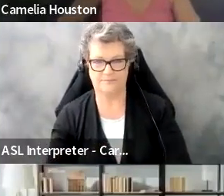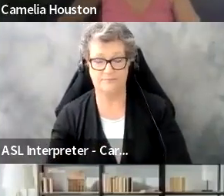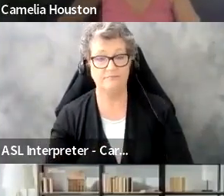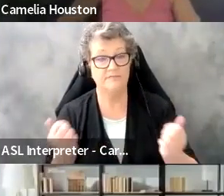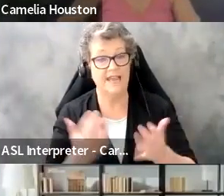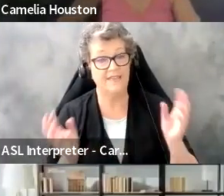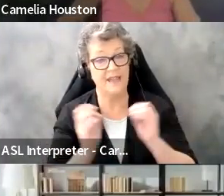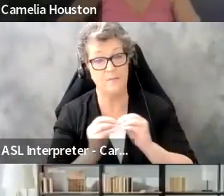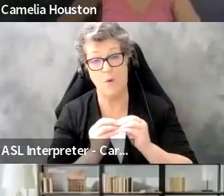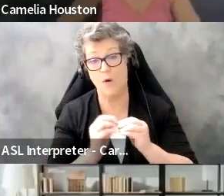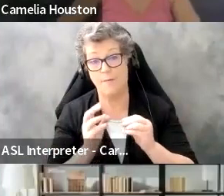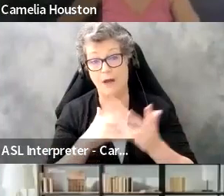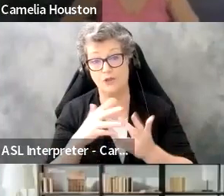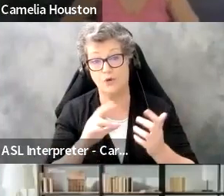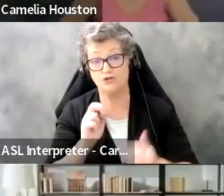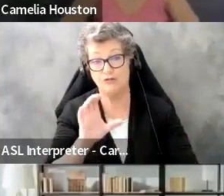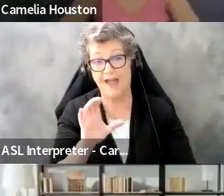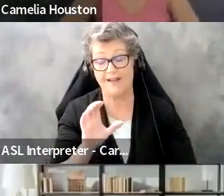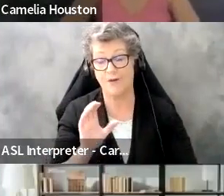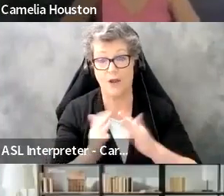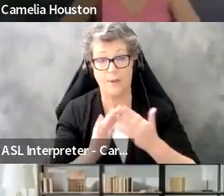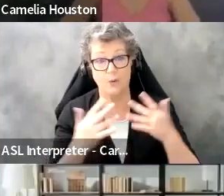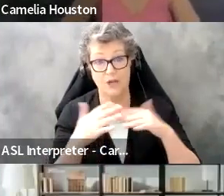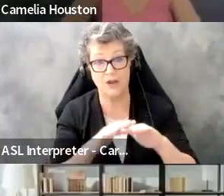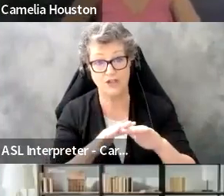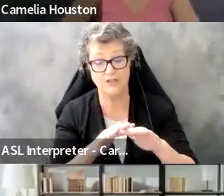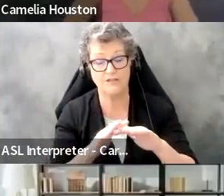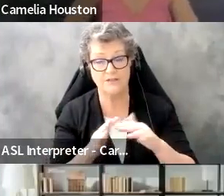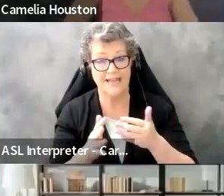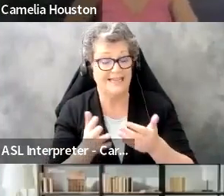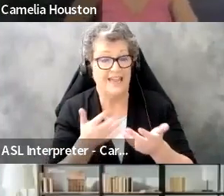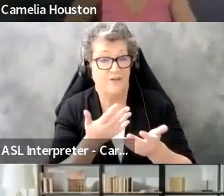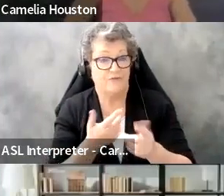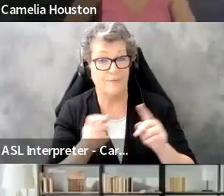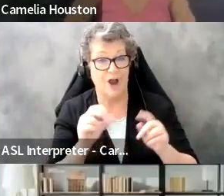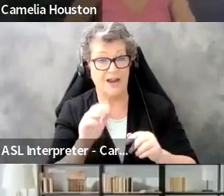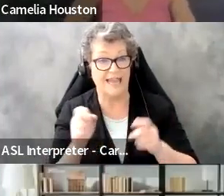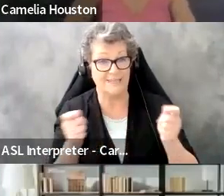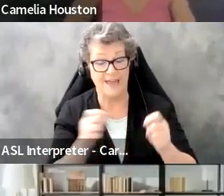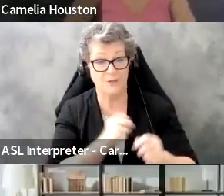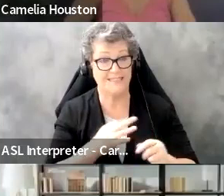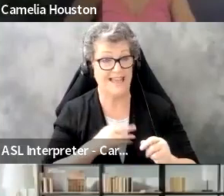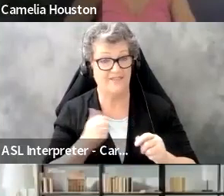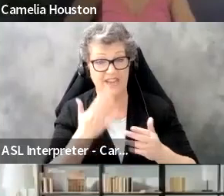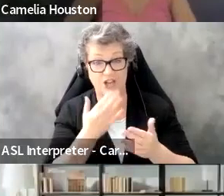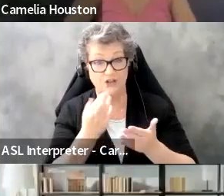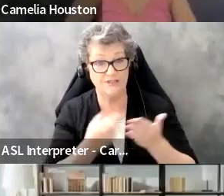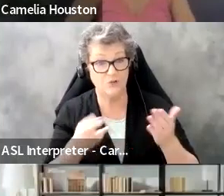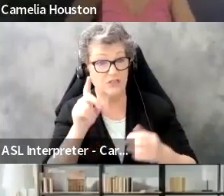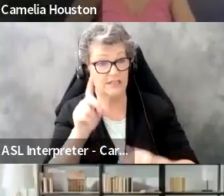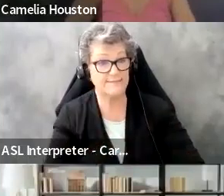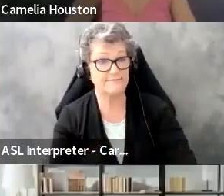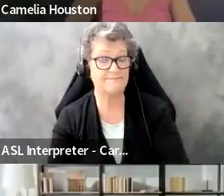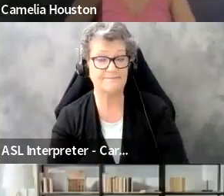Anything else on social rec or community integration, even from our case management staff, if you guys know of any good resources?